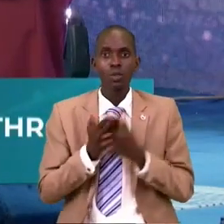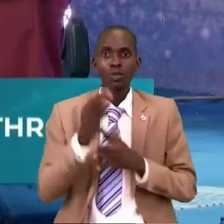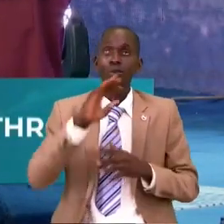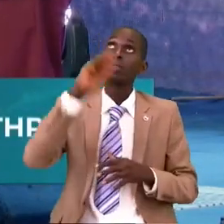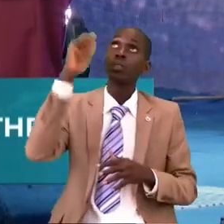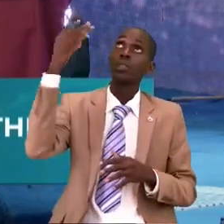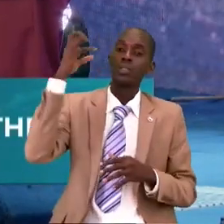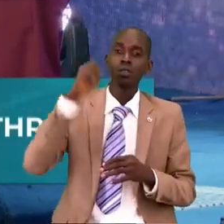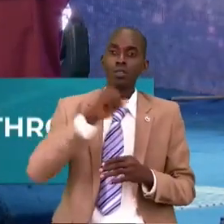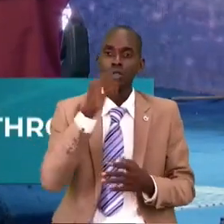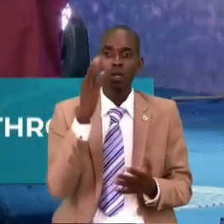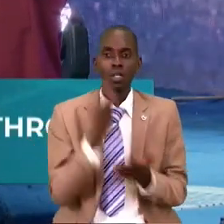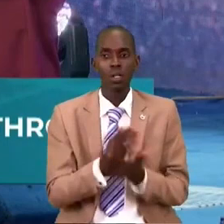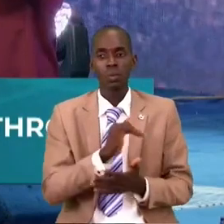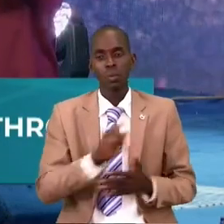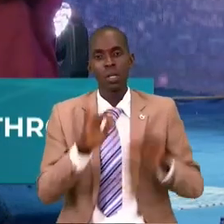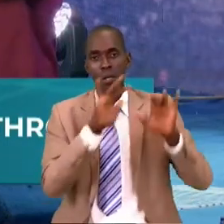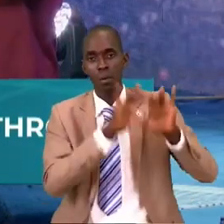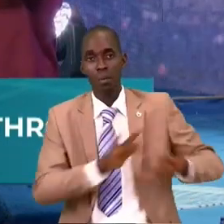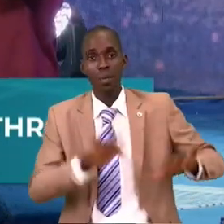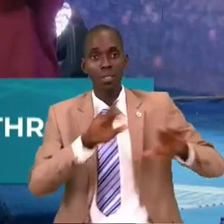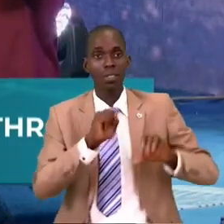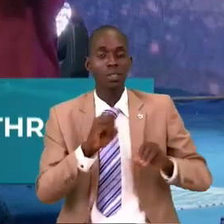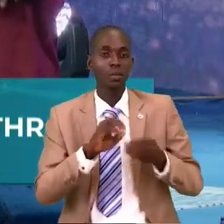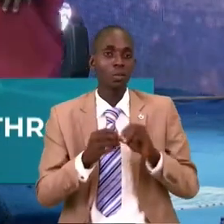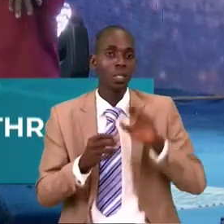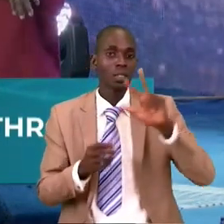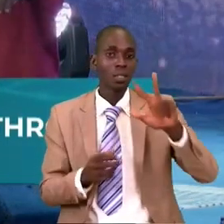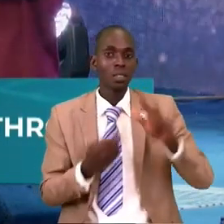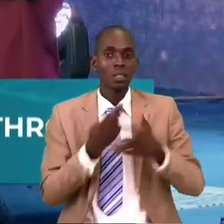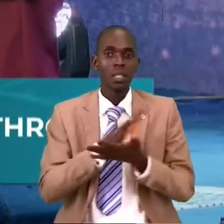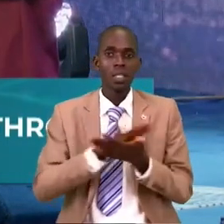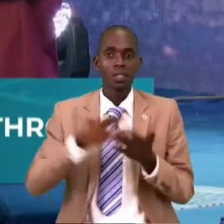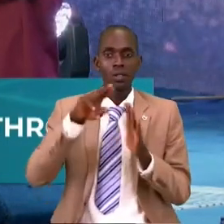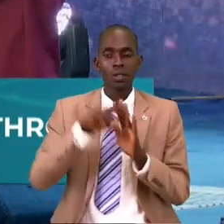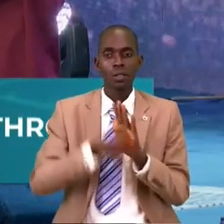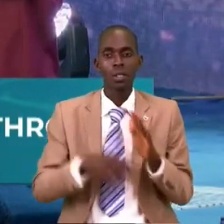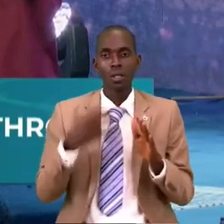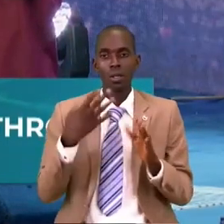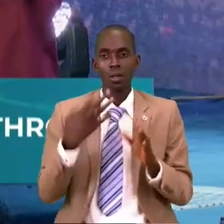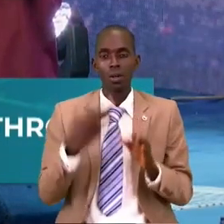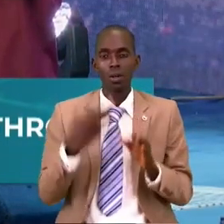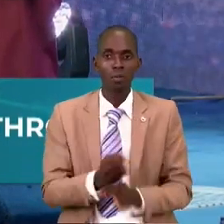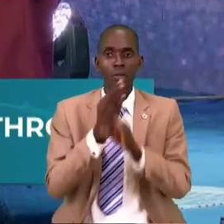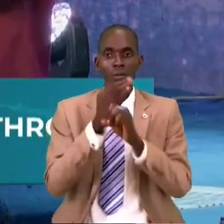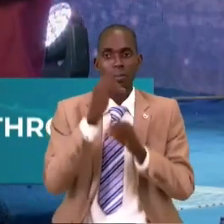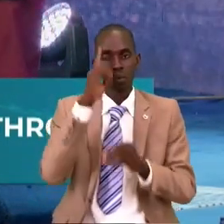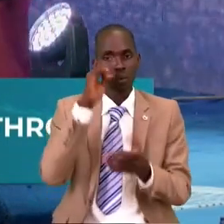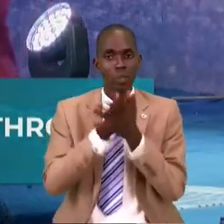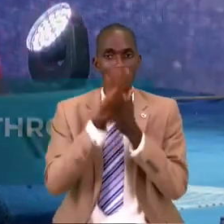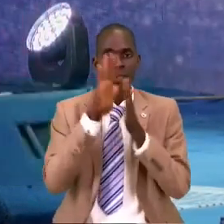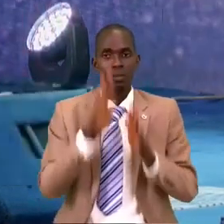through guarded, unadulterated mercies in your life.